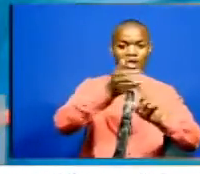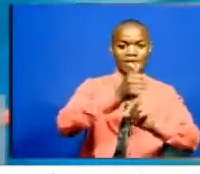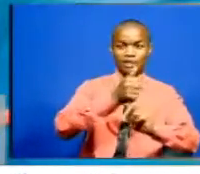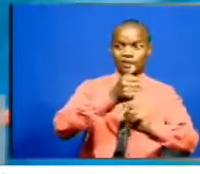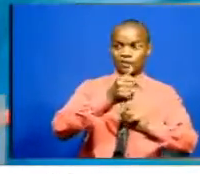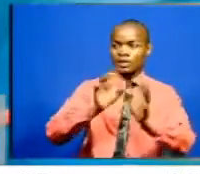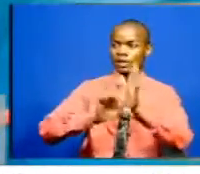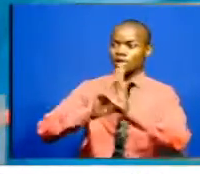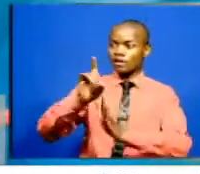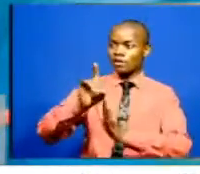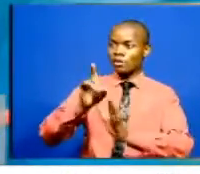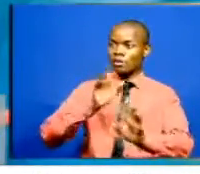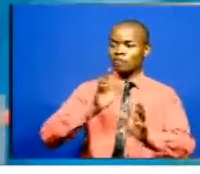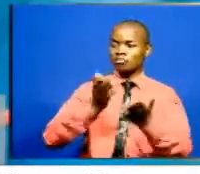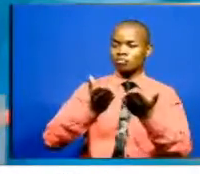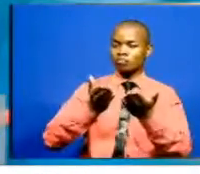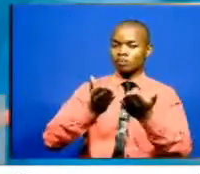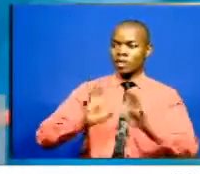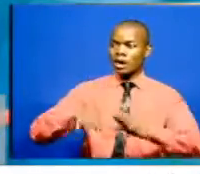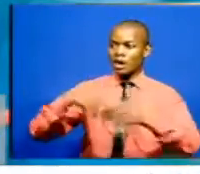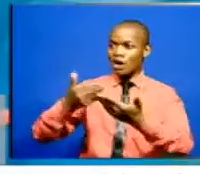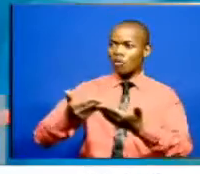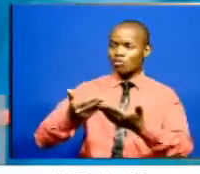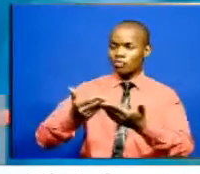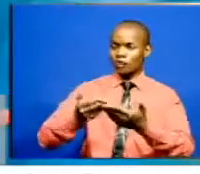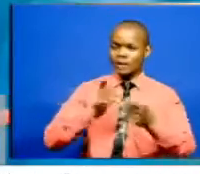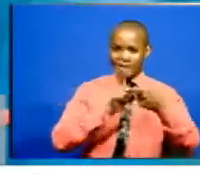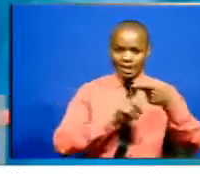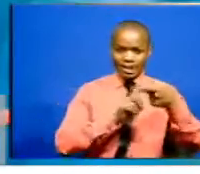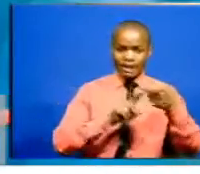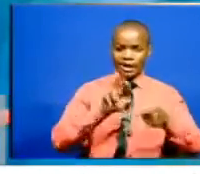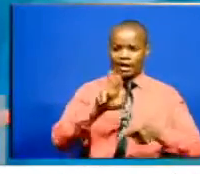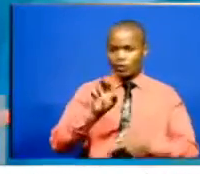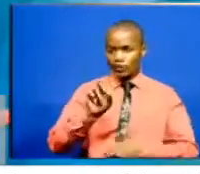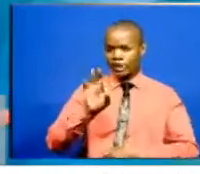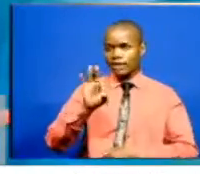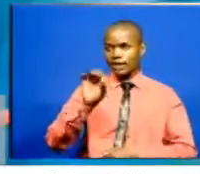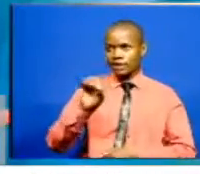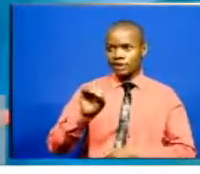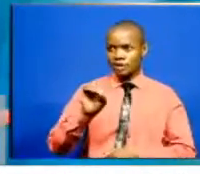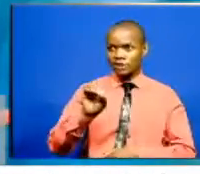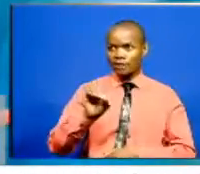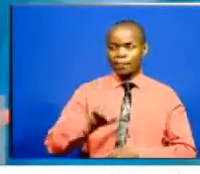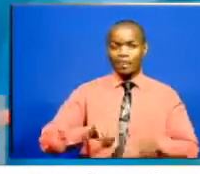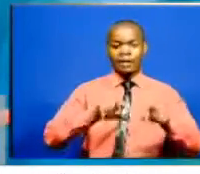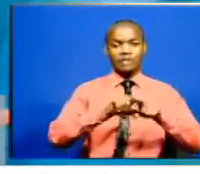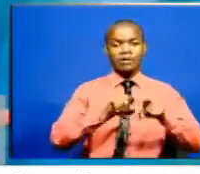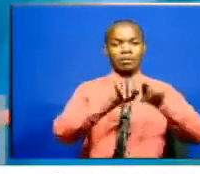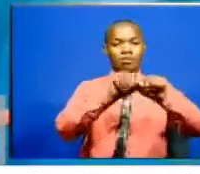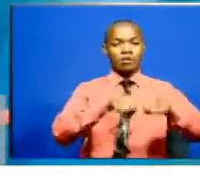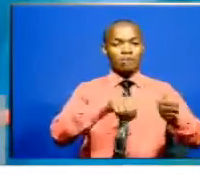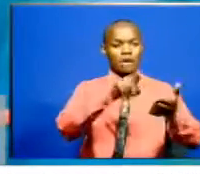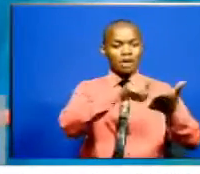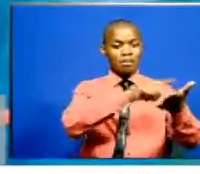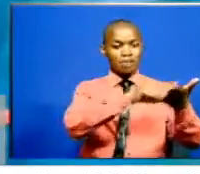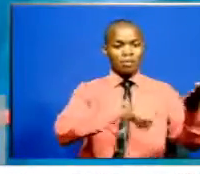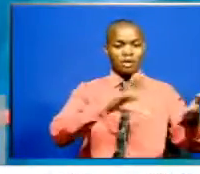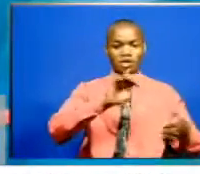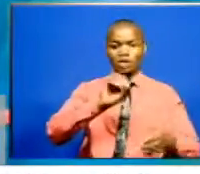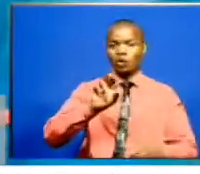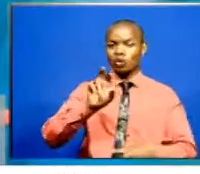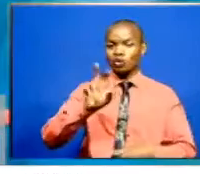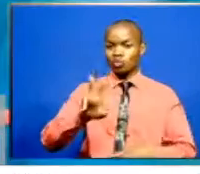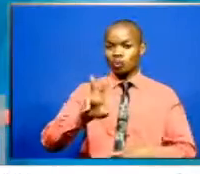sustainable development goals by 2030 and also a carbon neutral world by